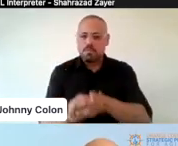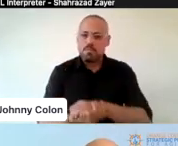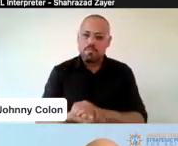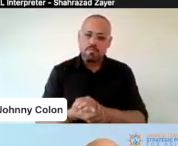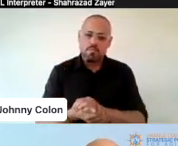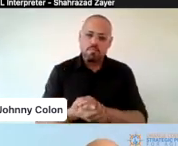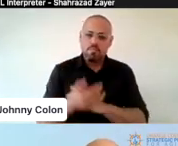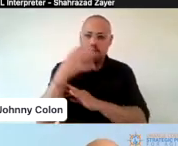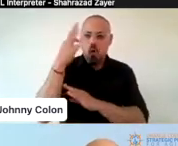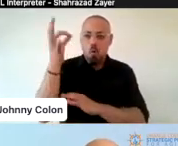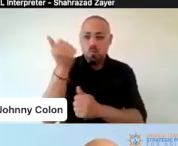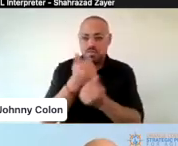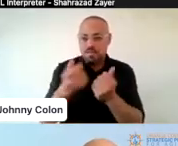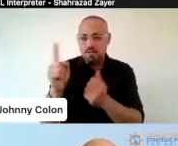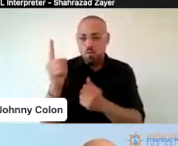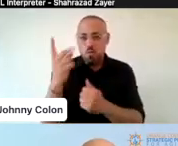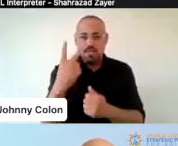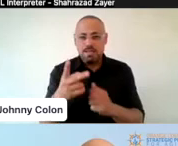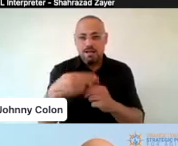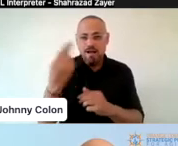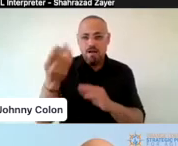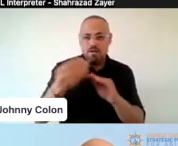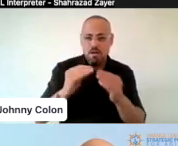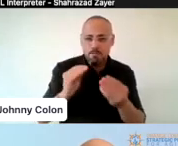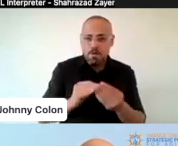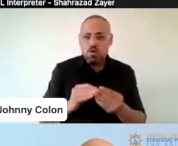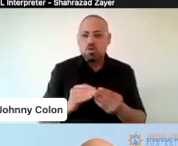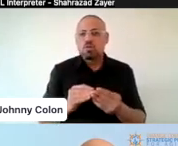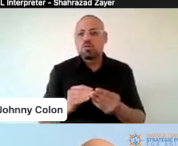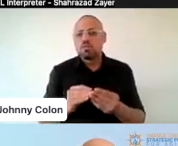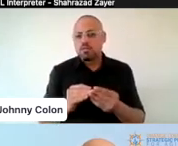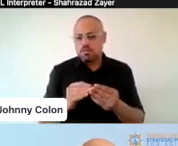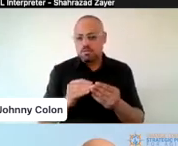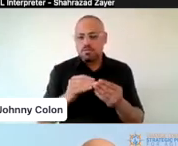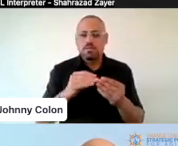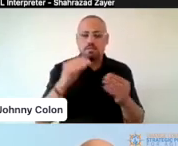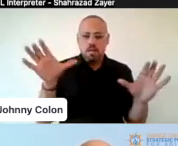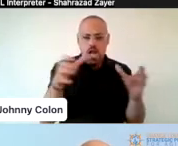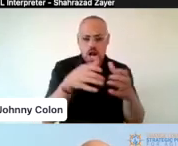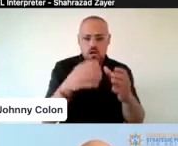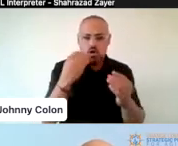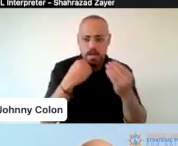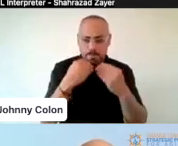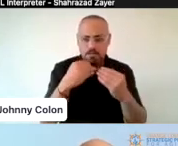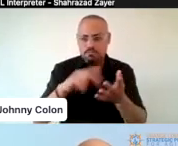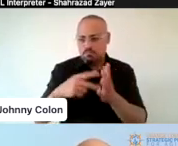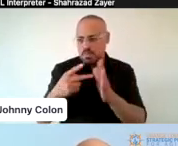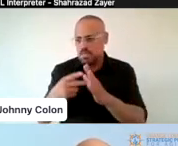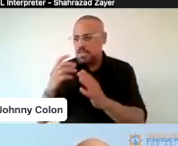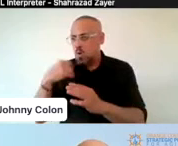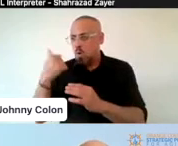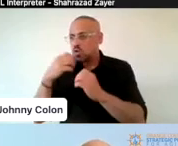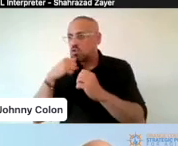almost everywhere where you see a higher proportion or a higher count number of congregate meals, this is where older adults come and sit and